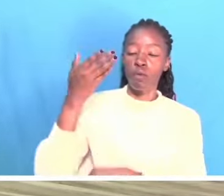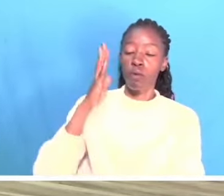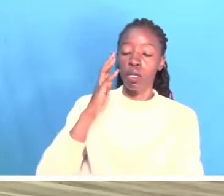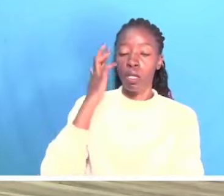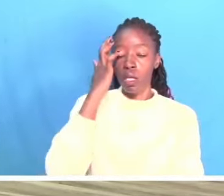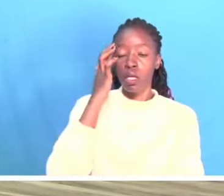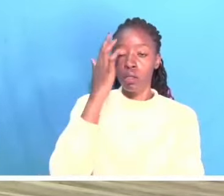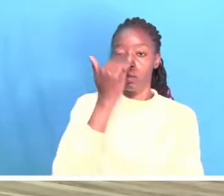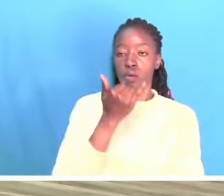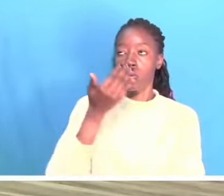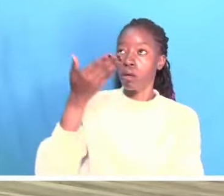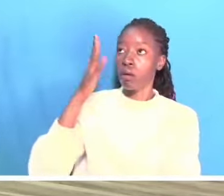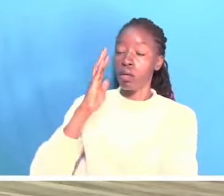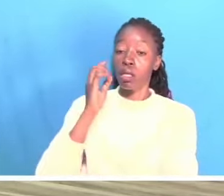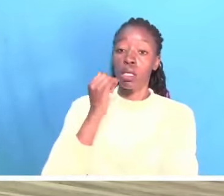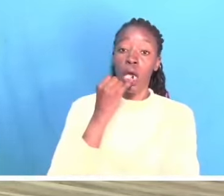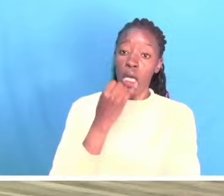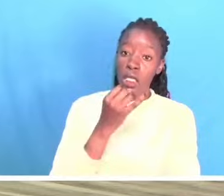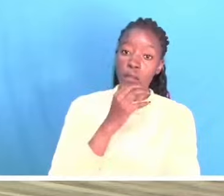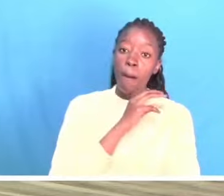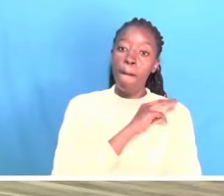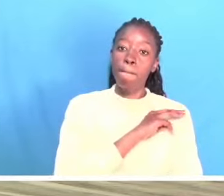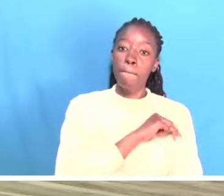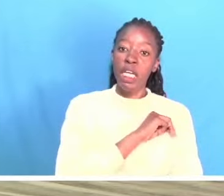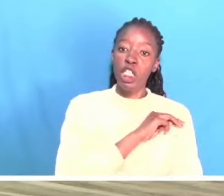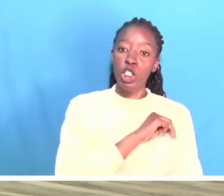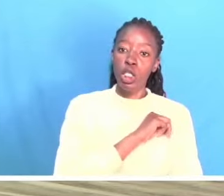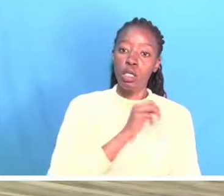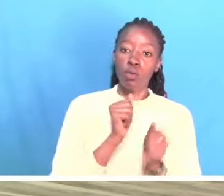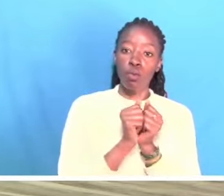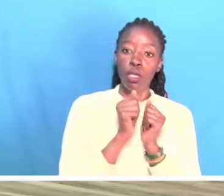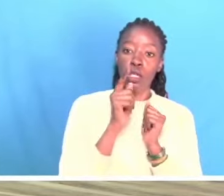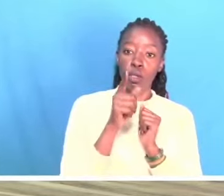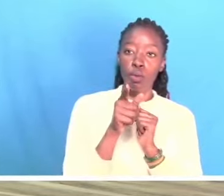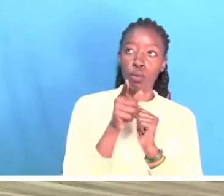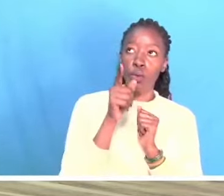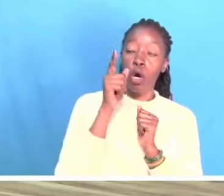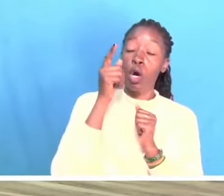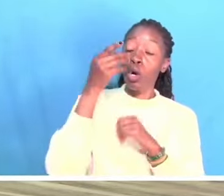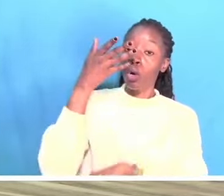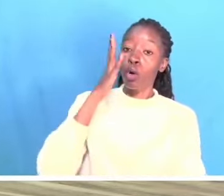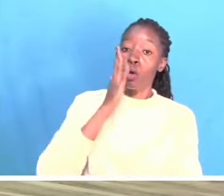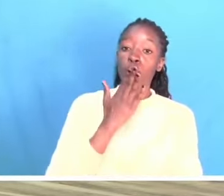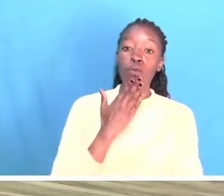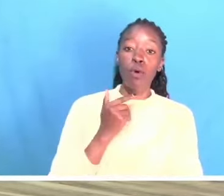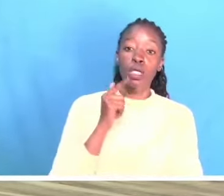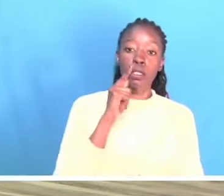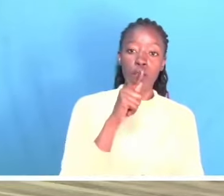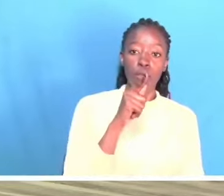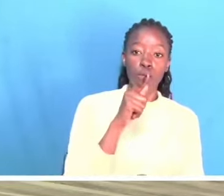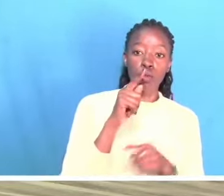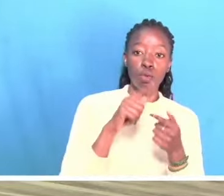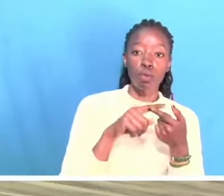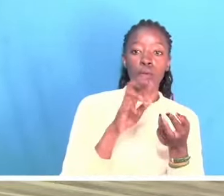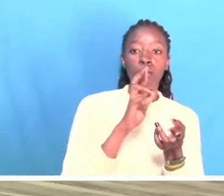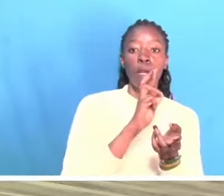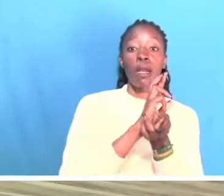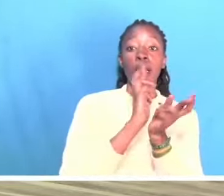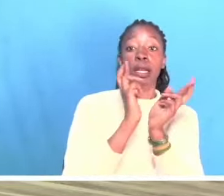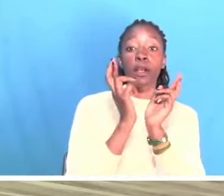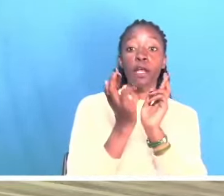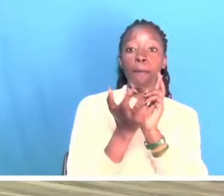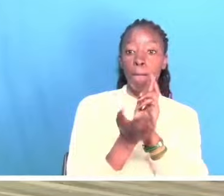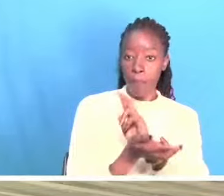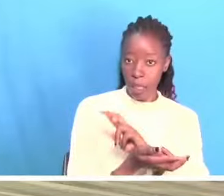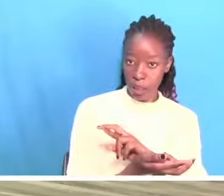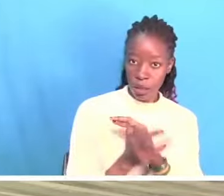is giving you an opportunity to repent. Verse 5, your prolonged ignorance will just make you stubborn. You